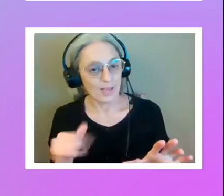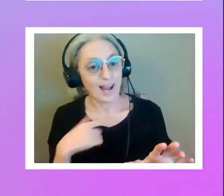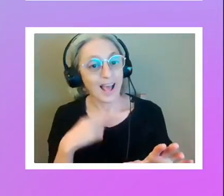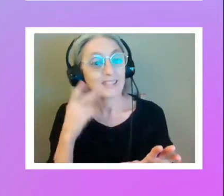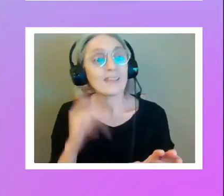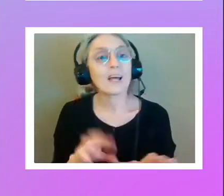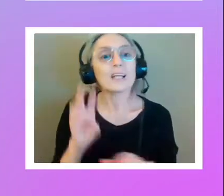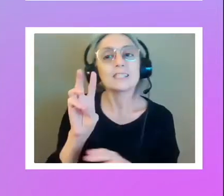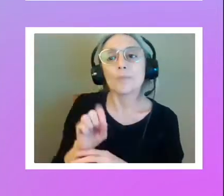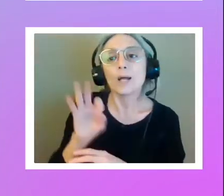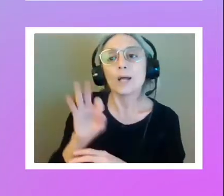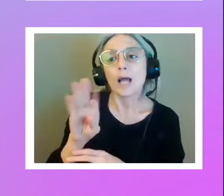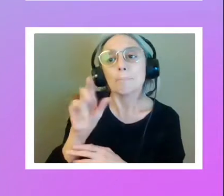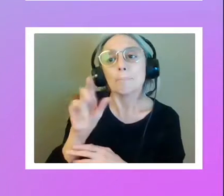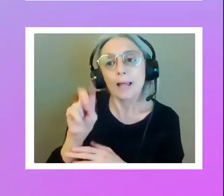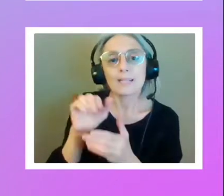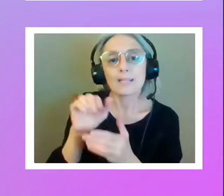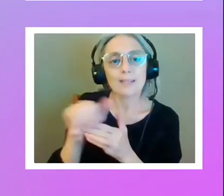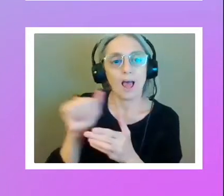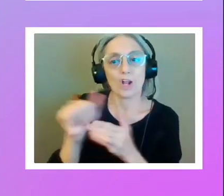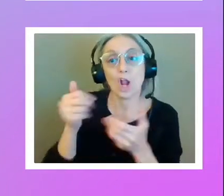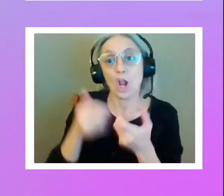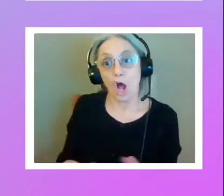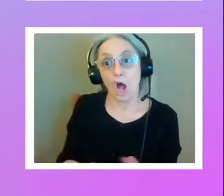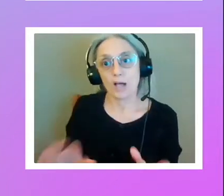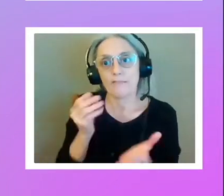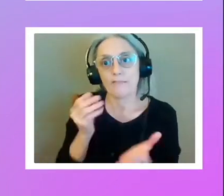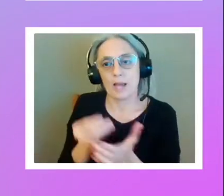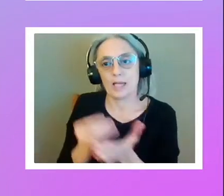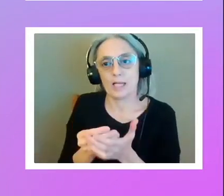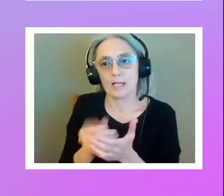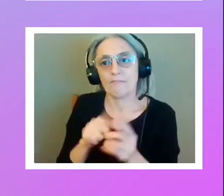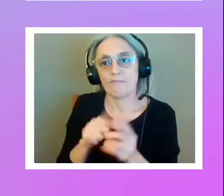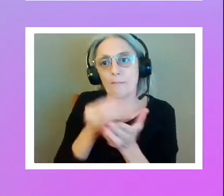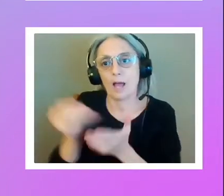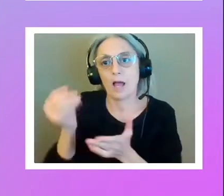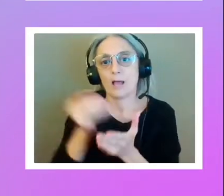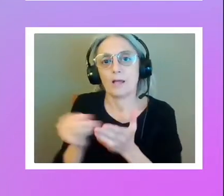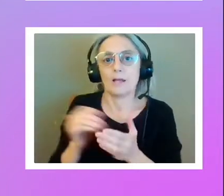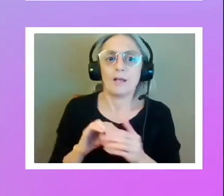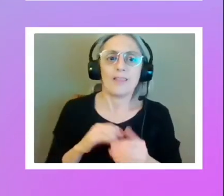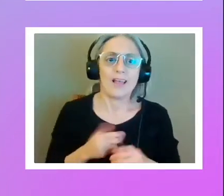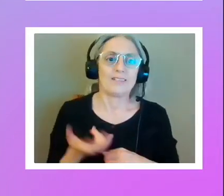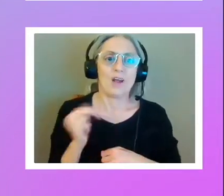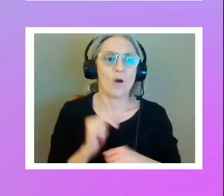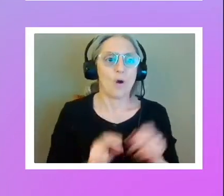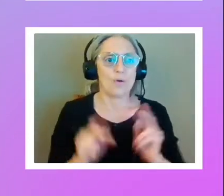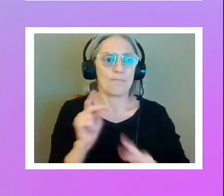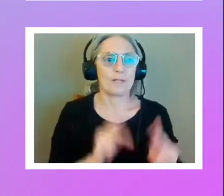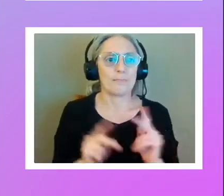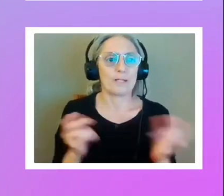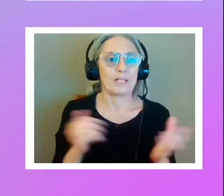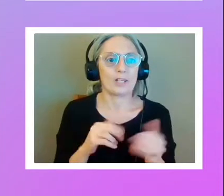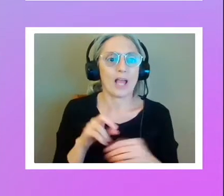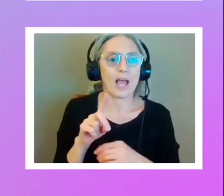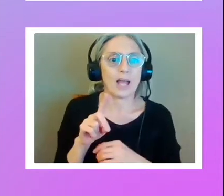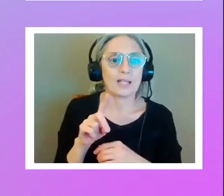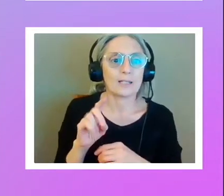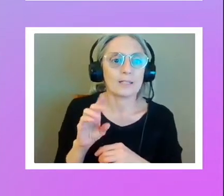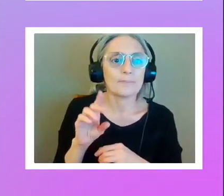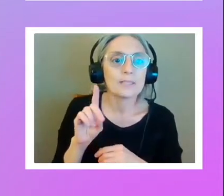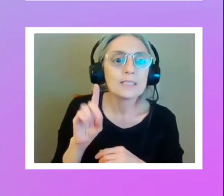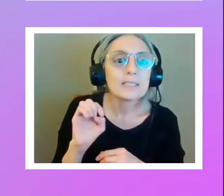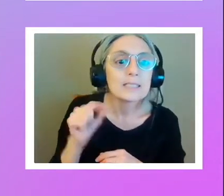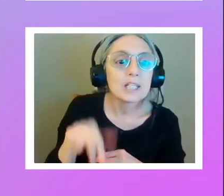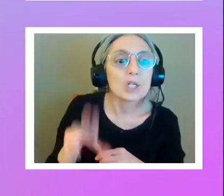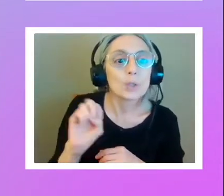$6.9 billion market loss. And that's from our own people at DQ Systems knowing that. 6.9. Now, I'm